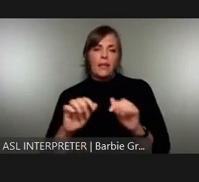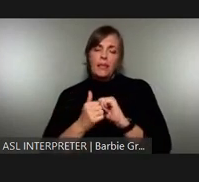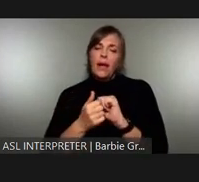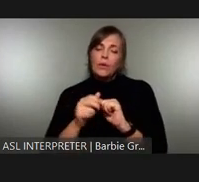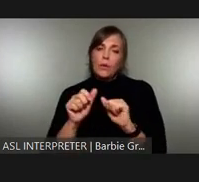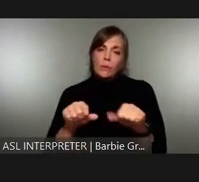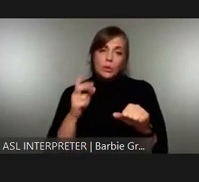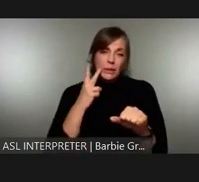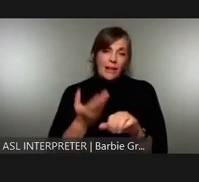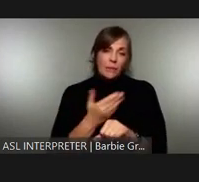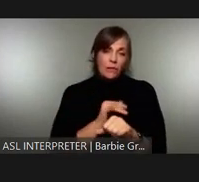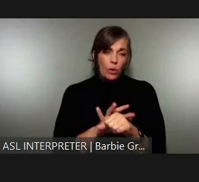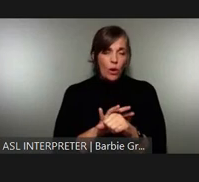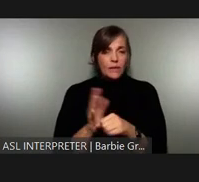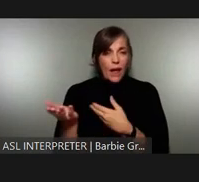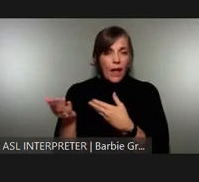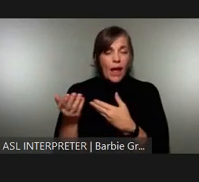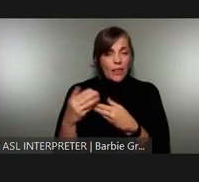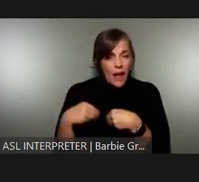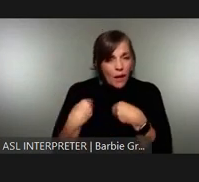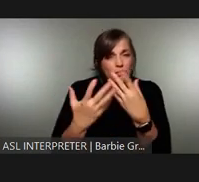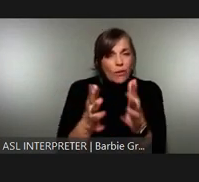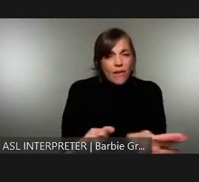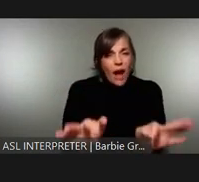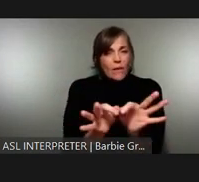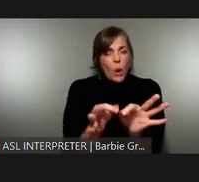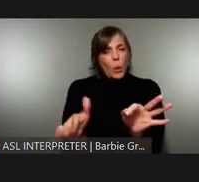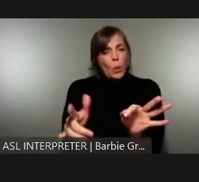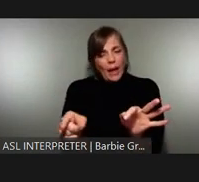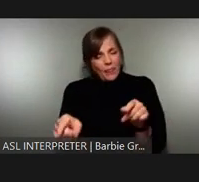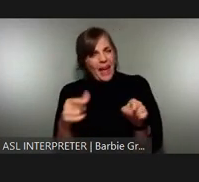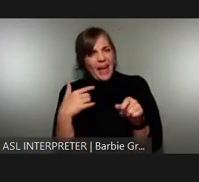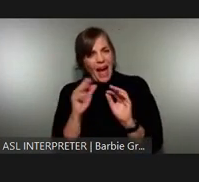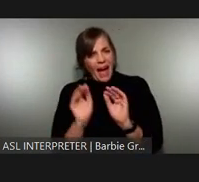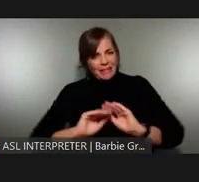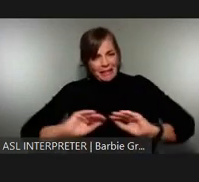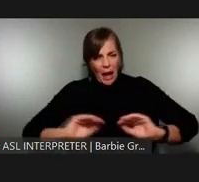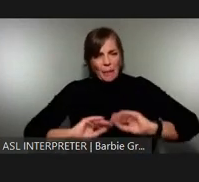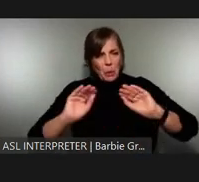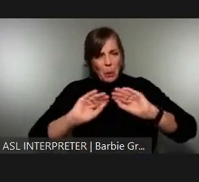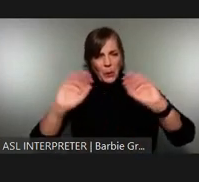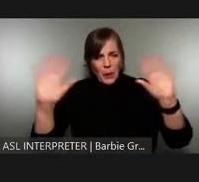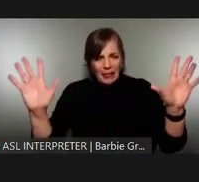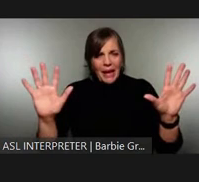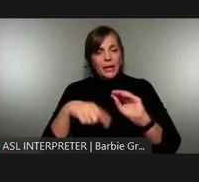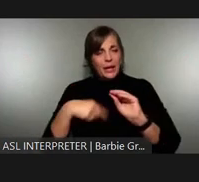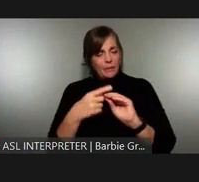to communicate that. They have absolute clarity of the issues that are most important to the